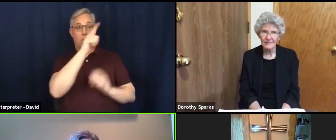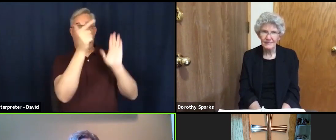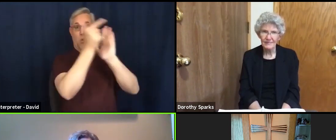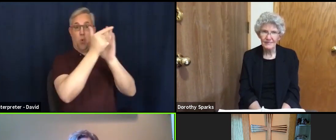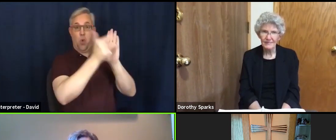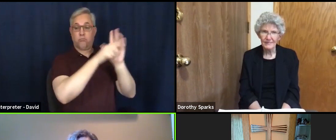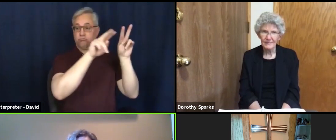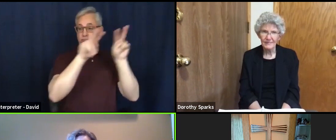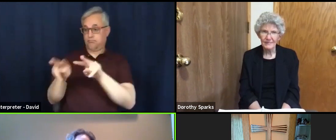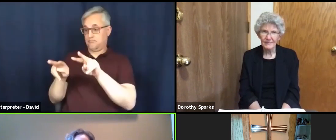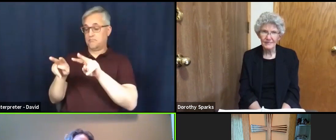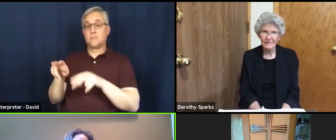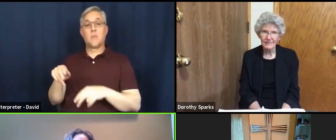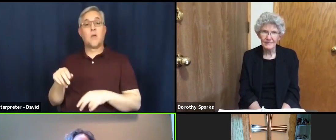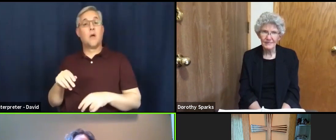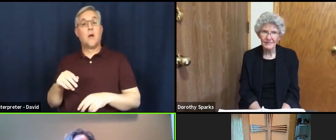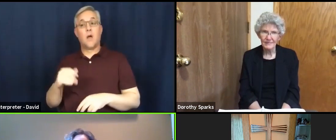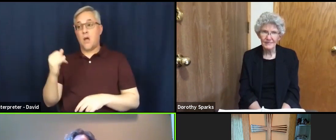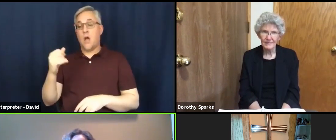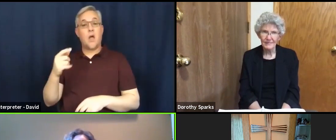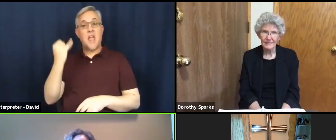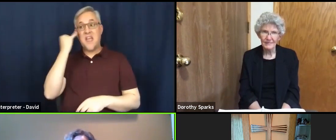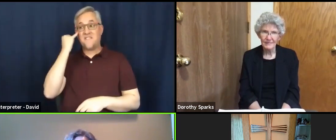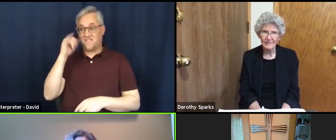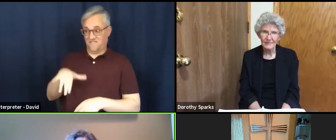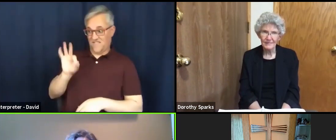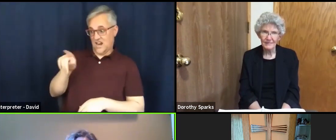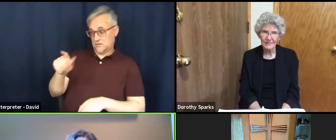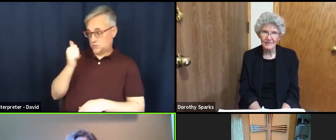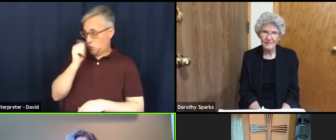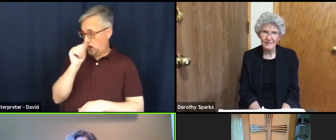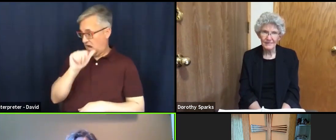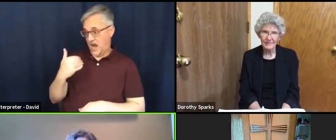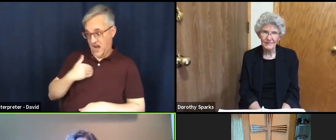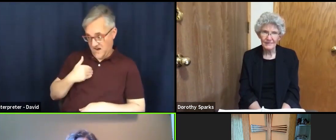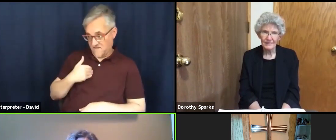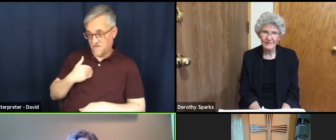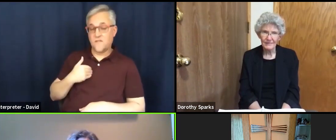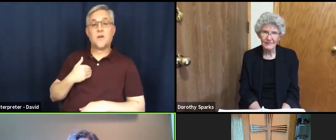them depended on the kind of cocaine they had.